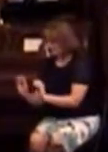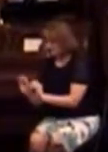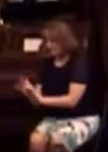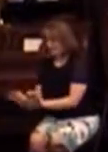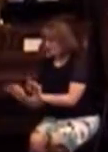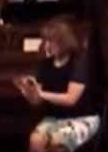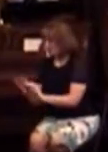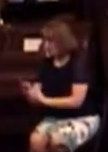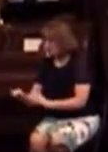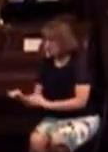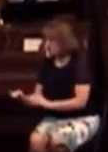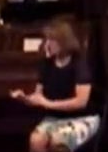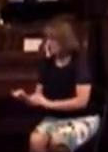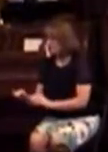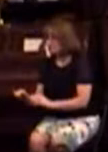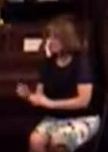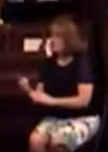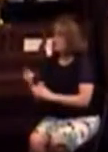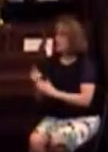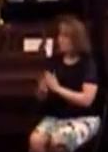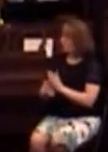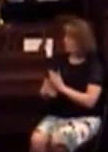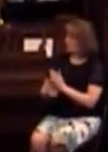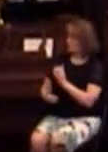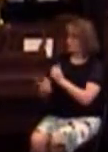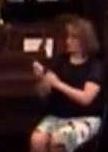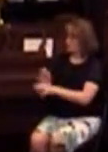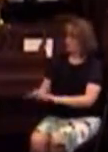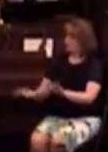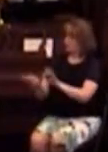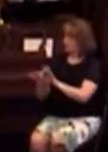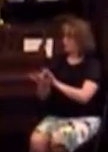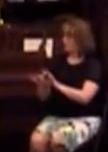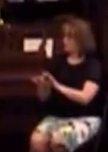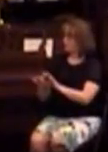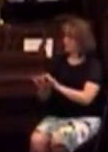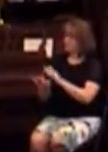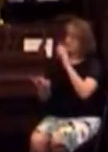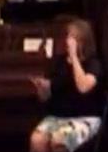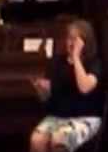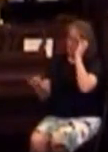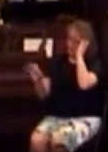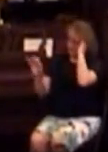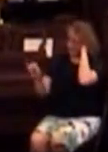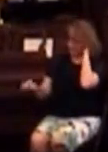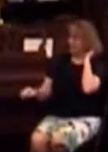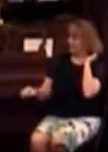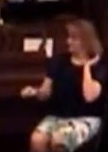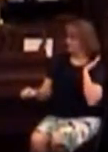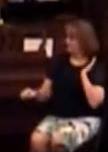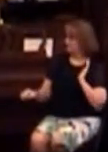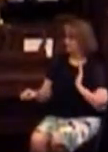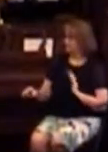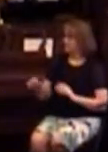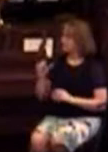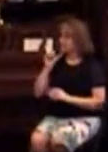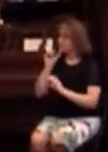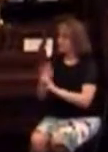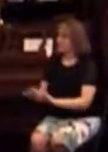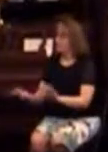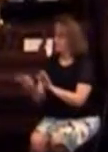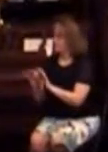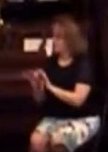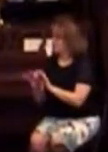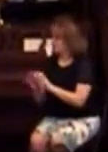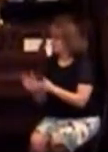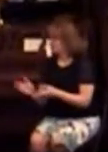Important, not urgent. Let me explain. How many of you think that it's important, very important to exercise? Anybody here think